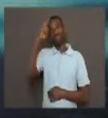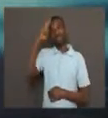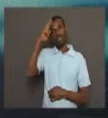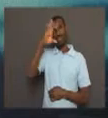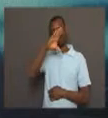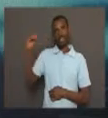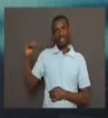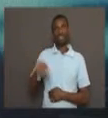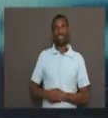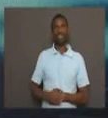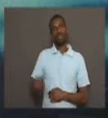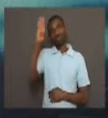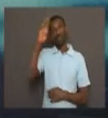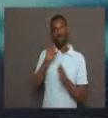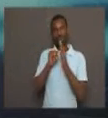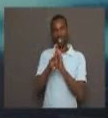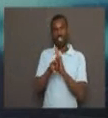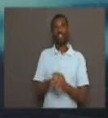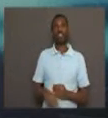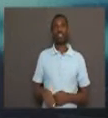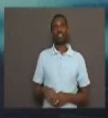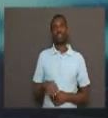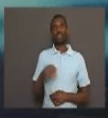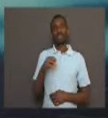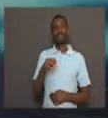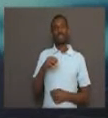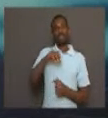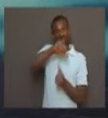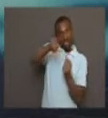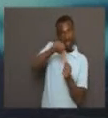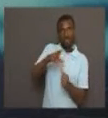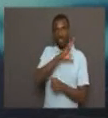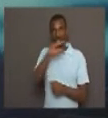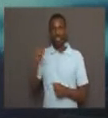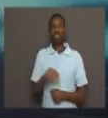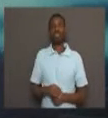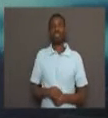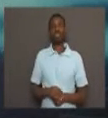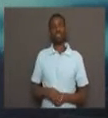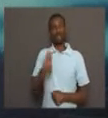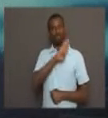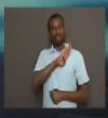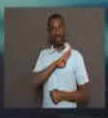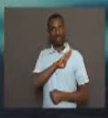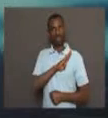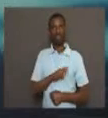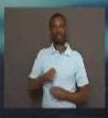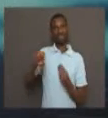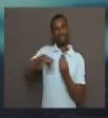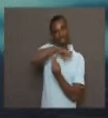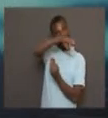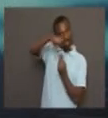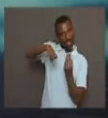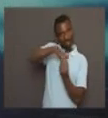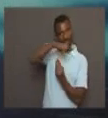Understanding the history of the Rutherford and Bohr models of the atom, as